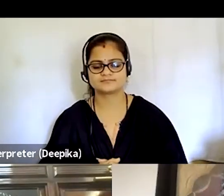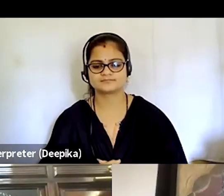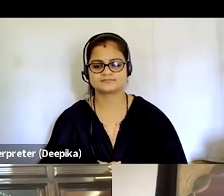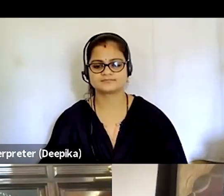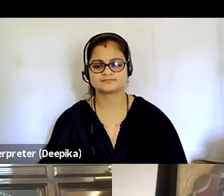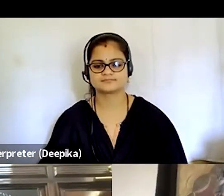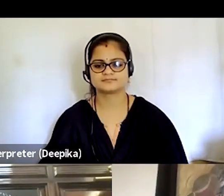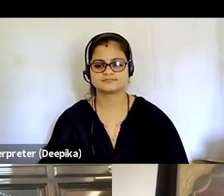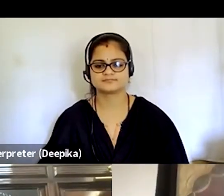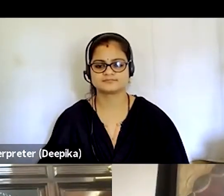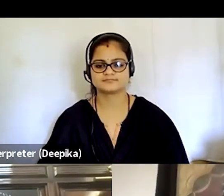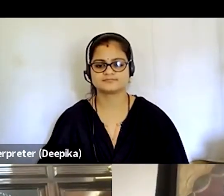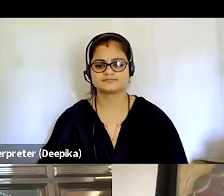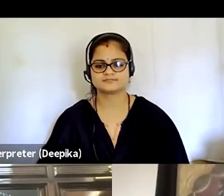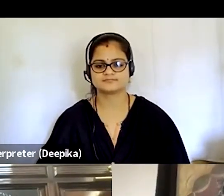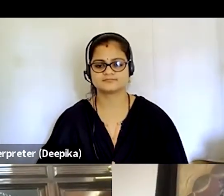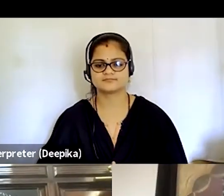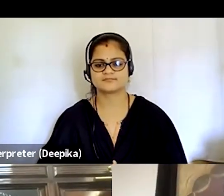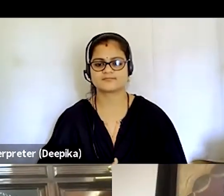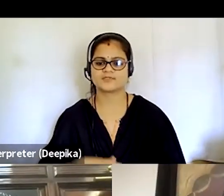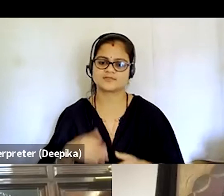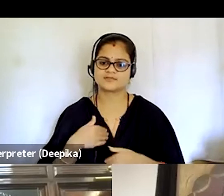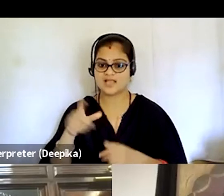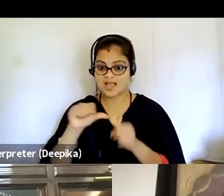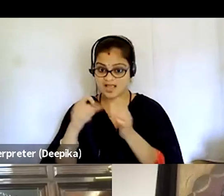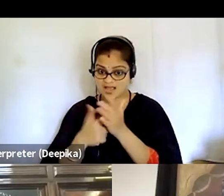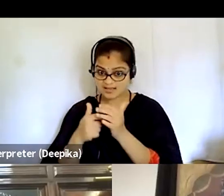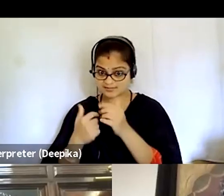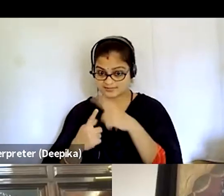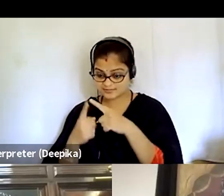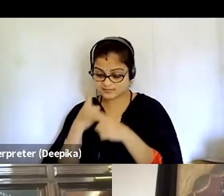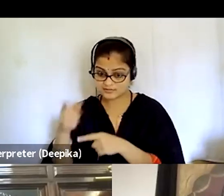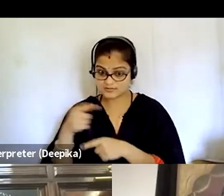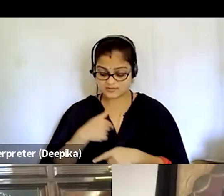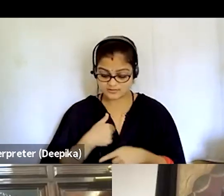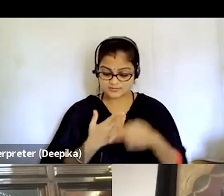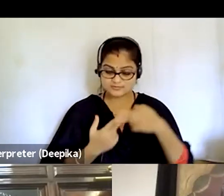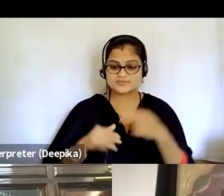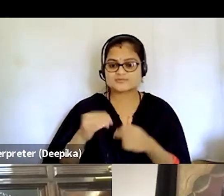So mine is a very similar story to Aarti. I mean, come from a very different